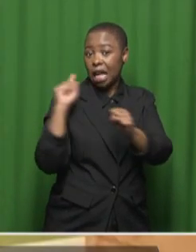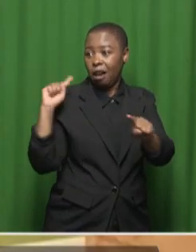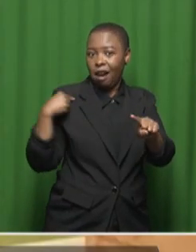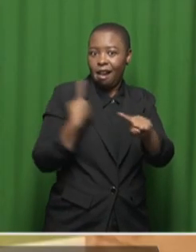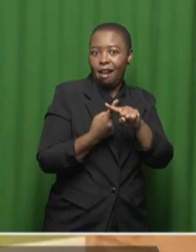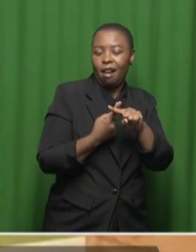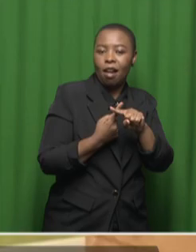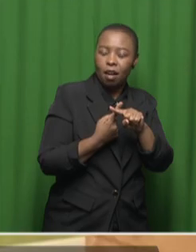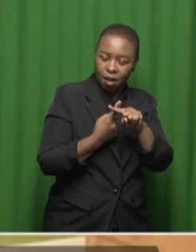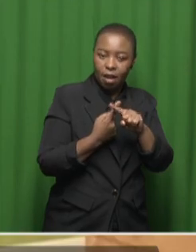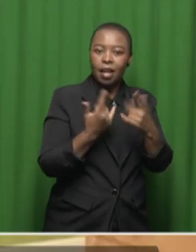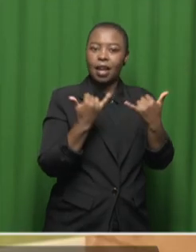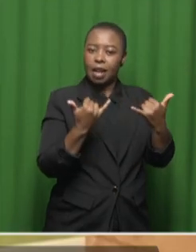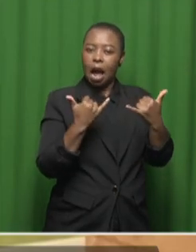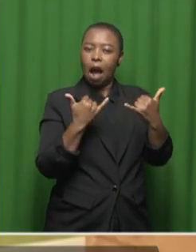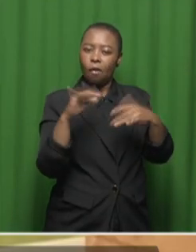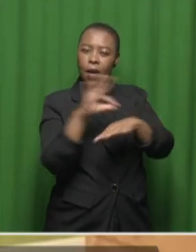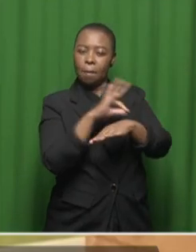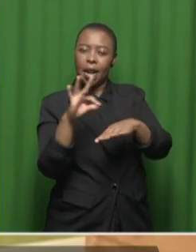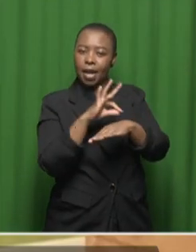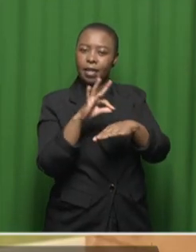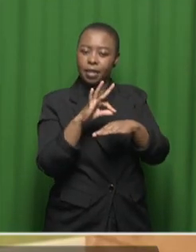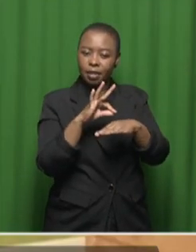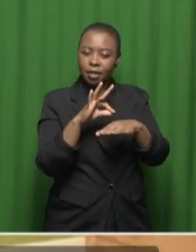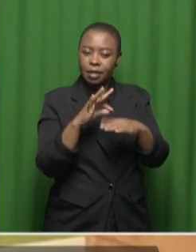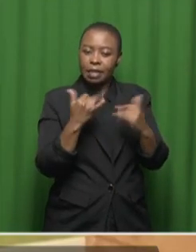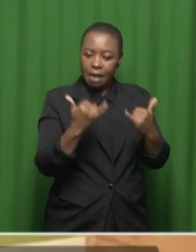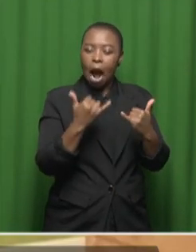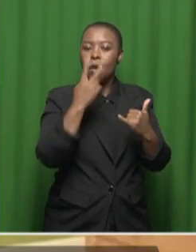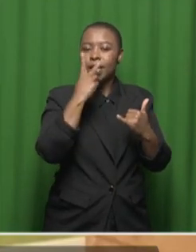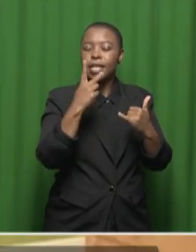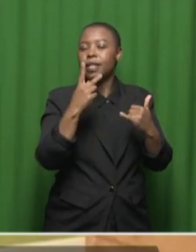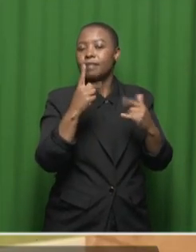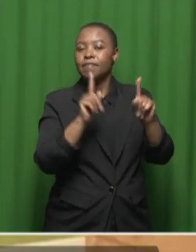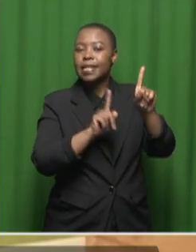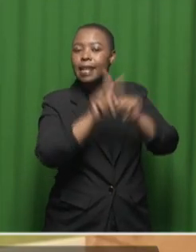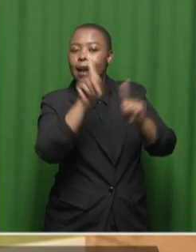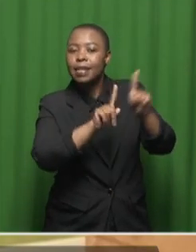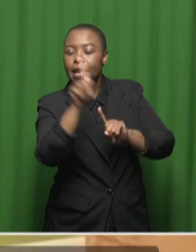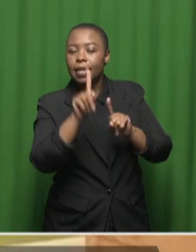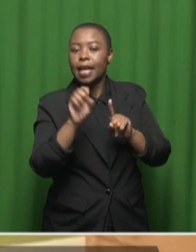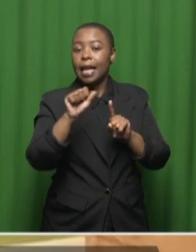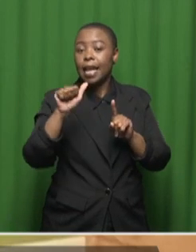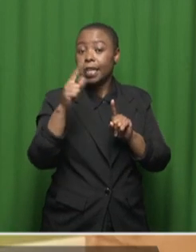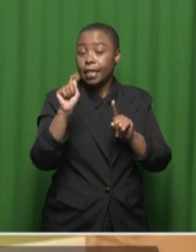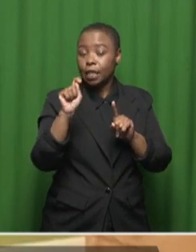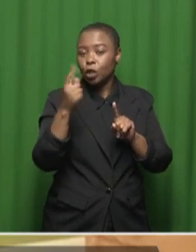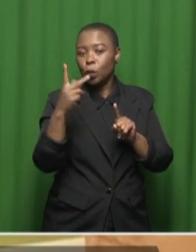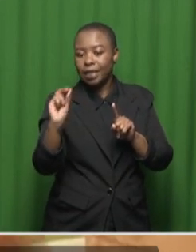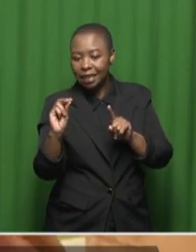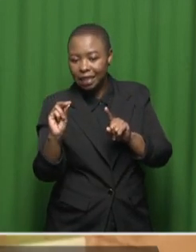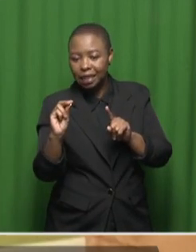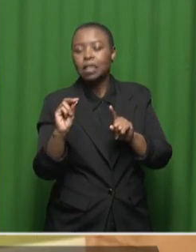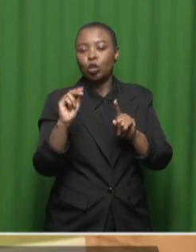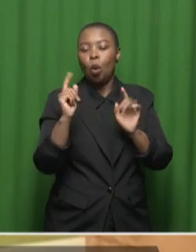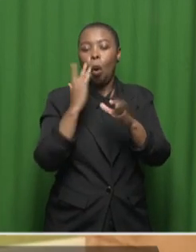projecting forward as well to say, what is it that we can do different here and there? We've seen the success of SA20. We have been working very closely with them.